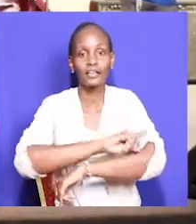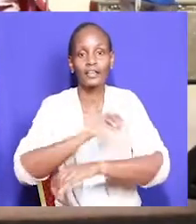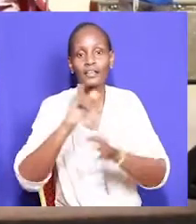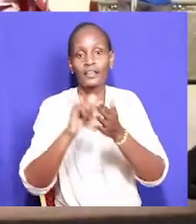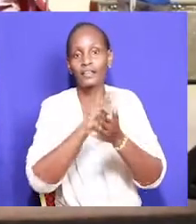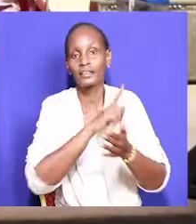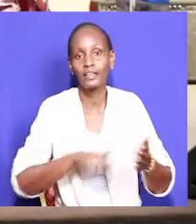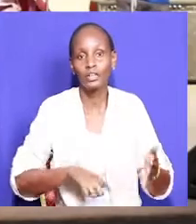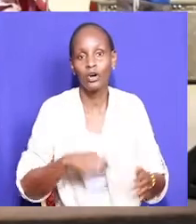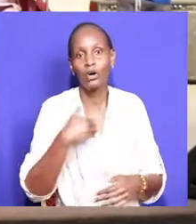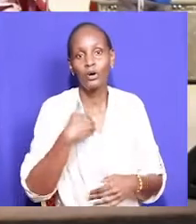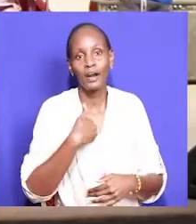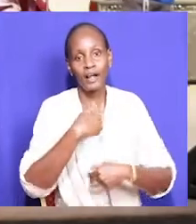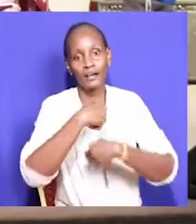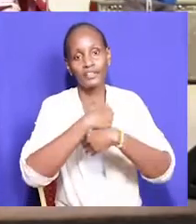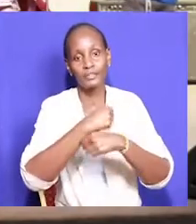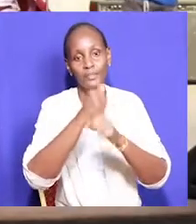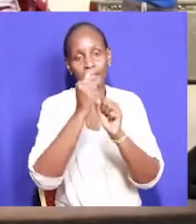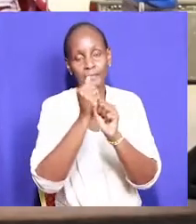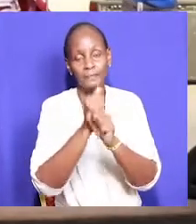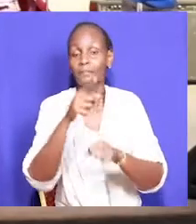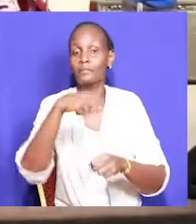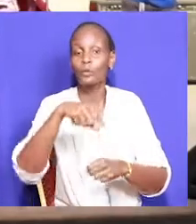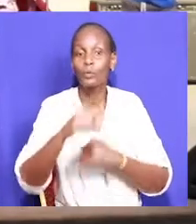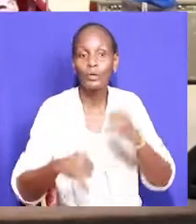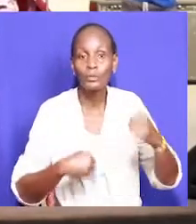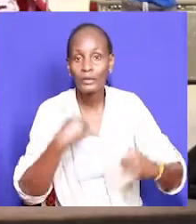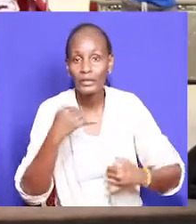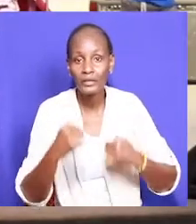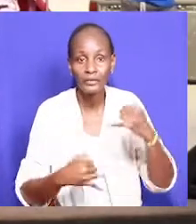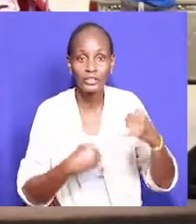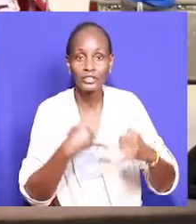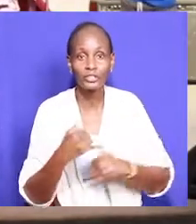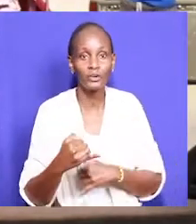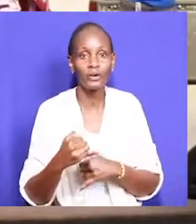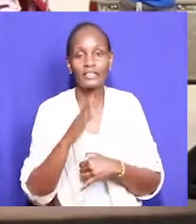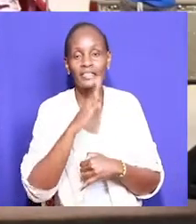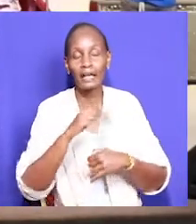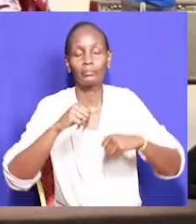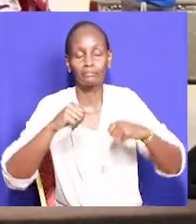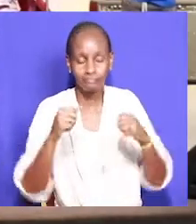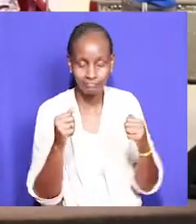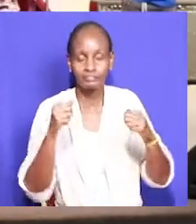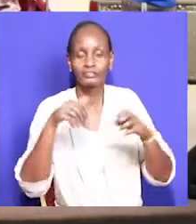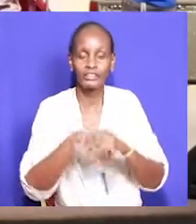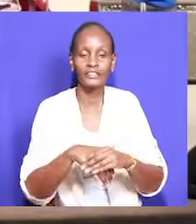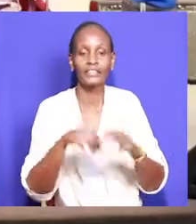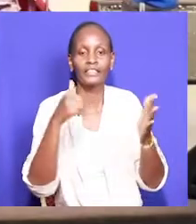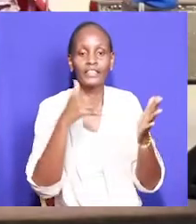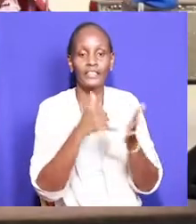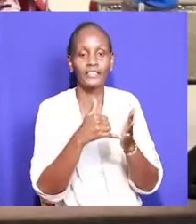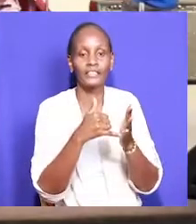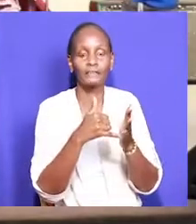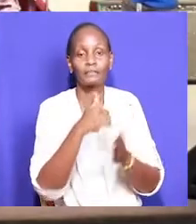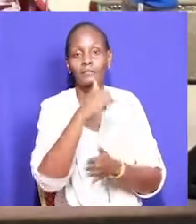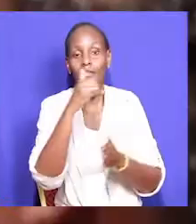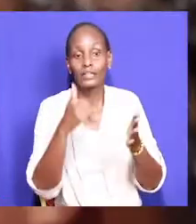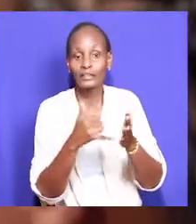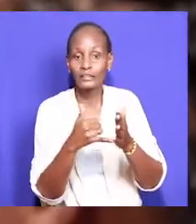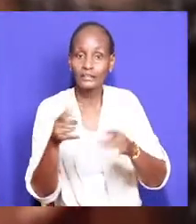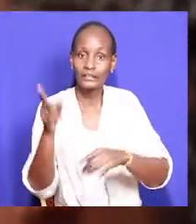the day that the Lord has made, we will rejoice and be glad in